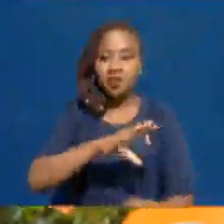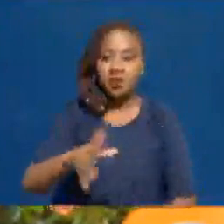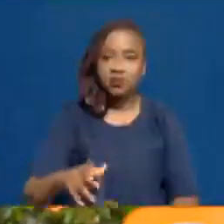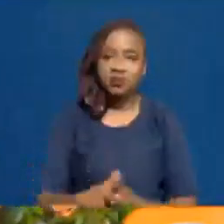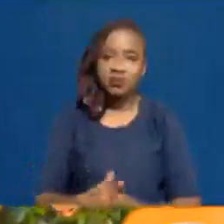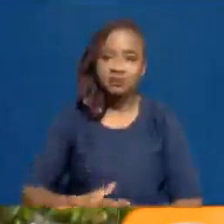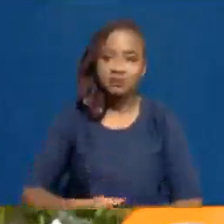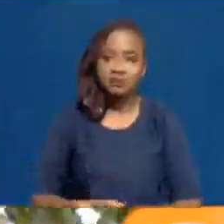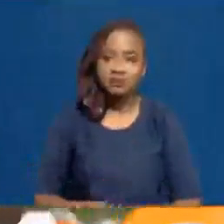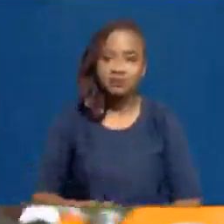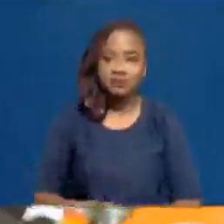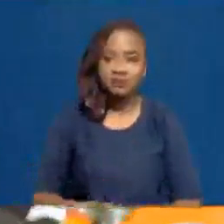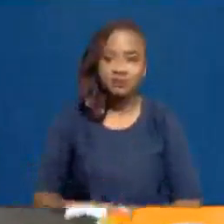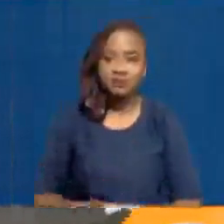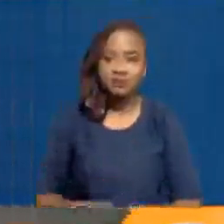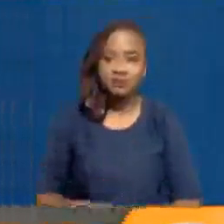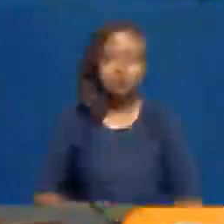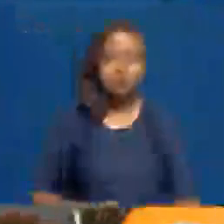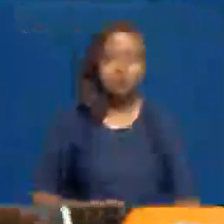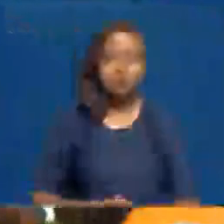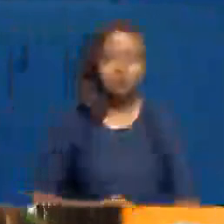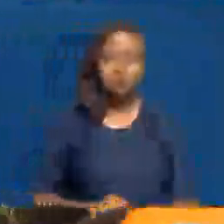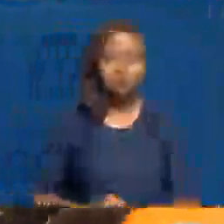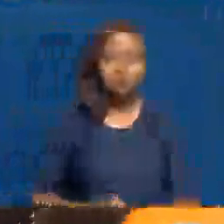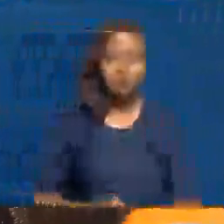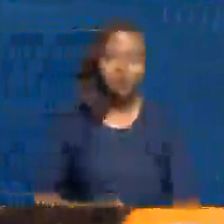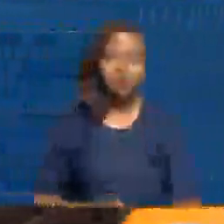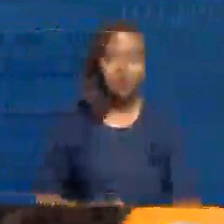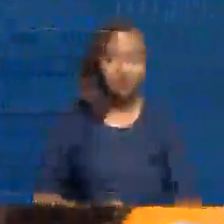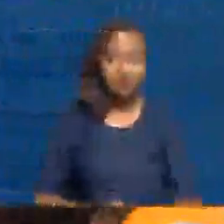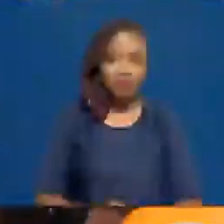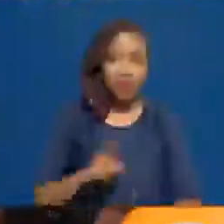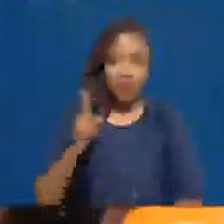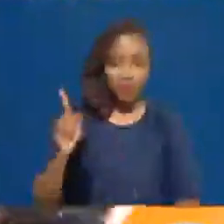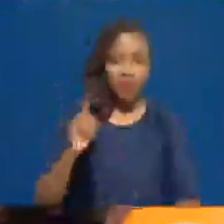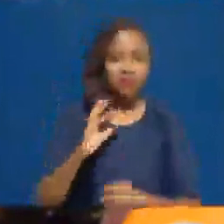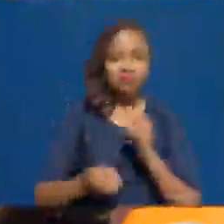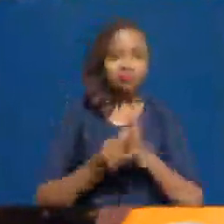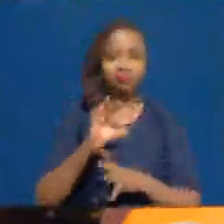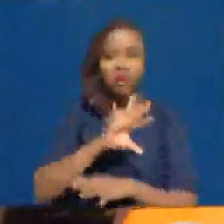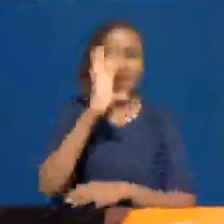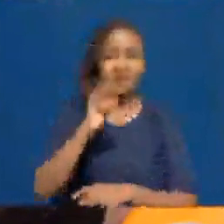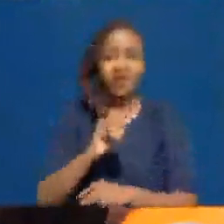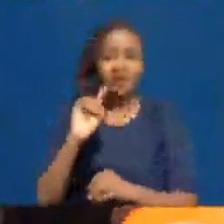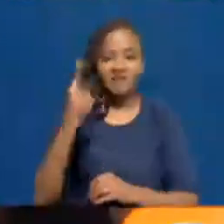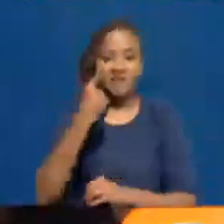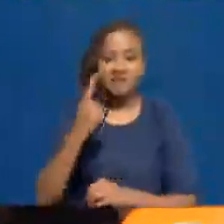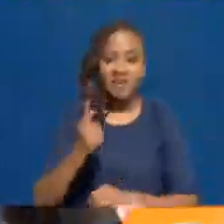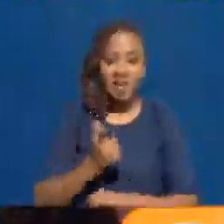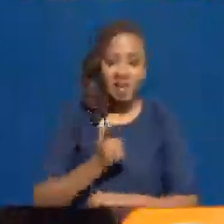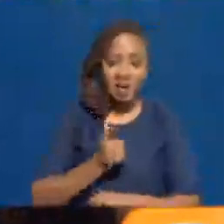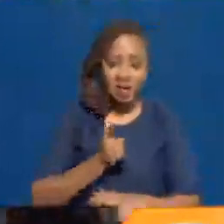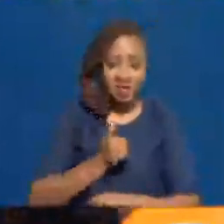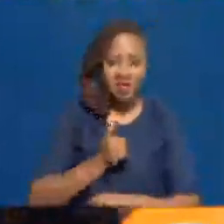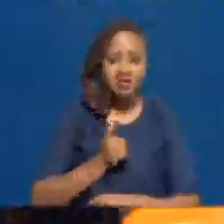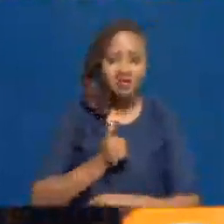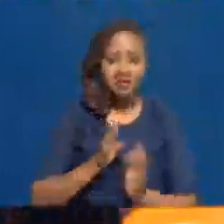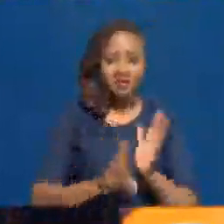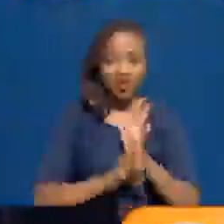hereby declare... The event also marked the launch of the Organization of African First Ladies for Development We Are Equal